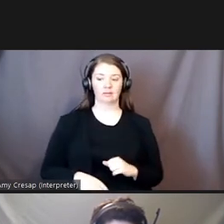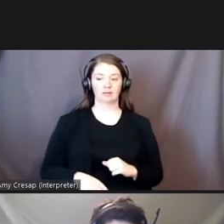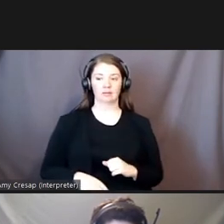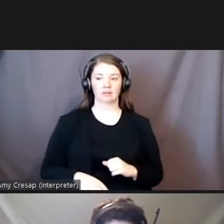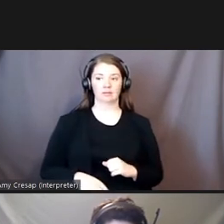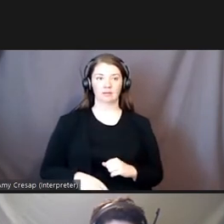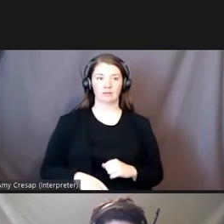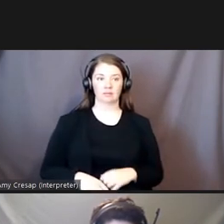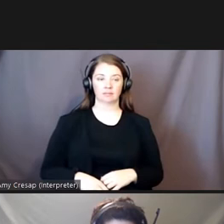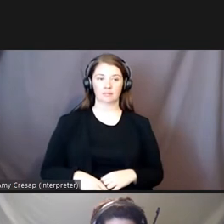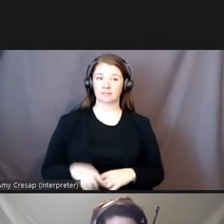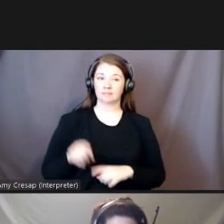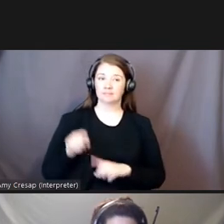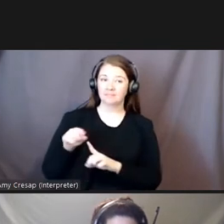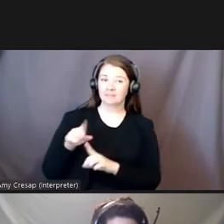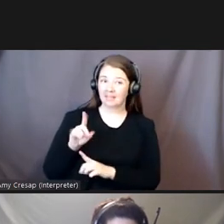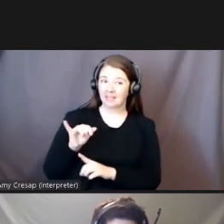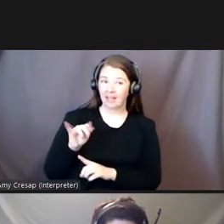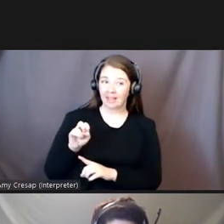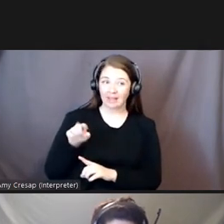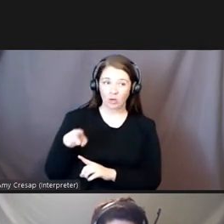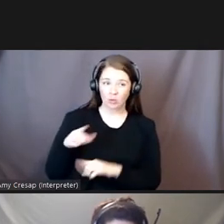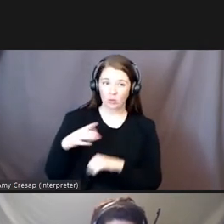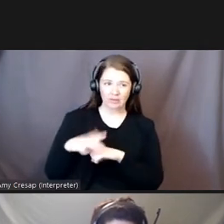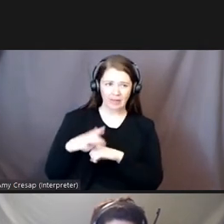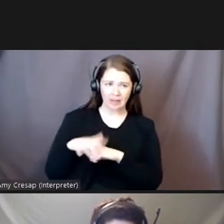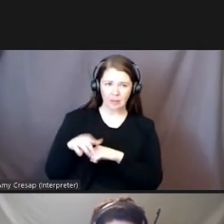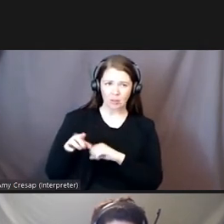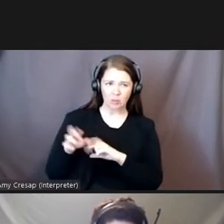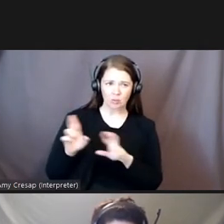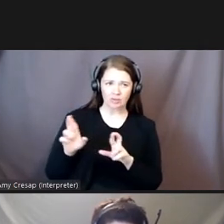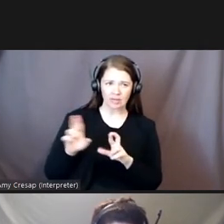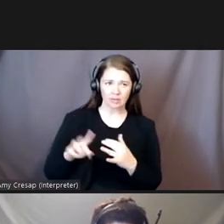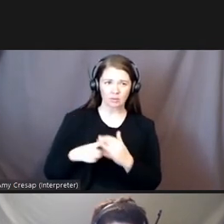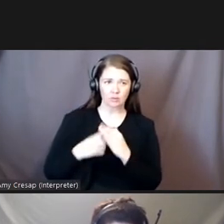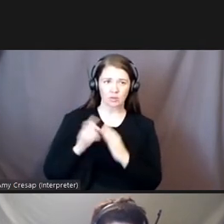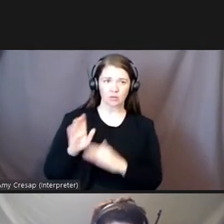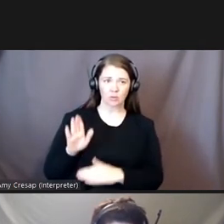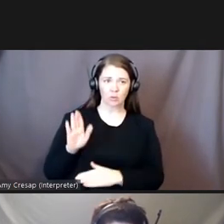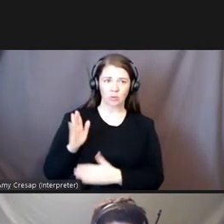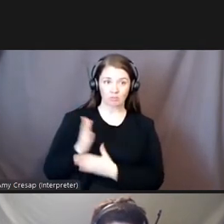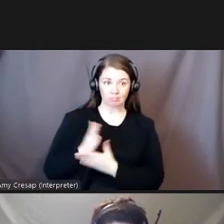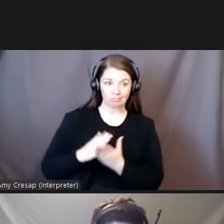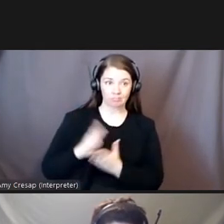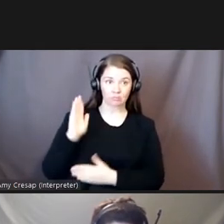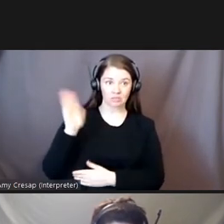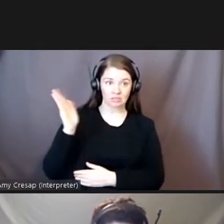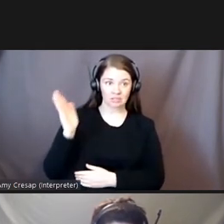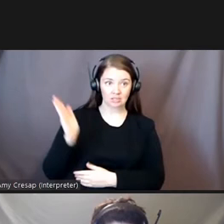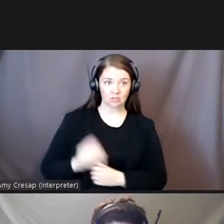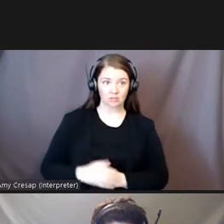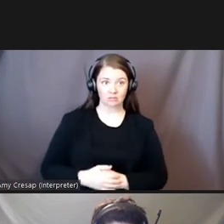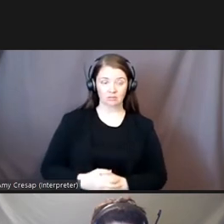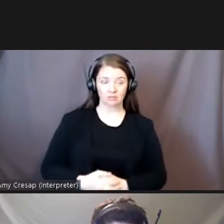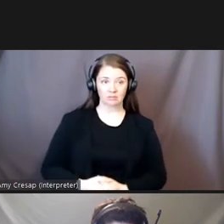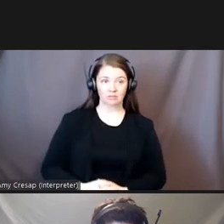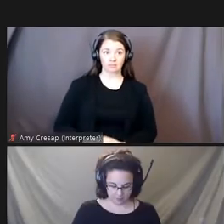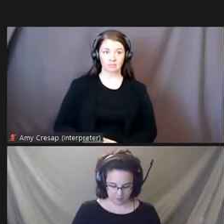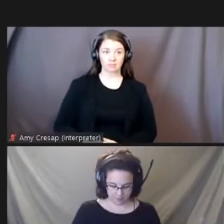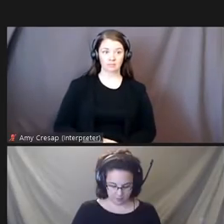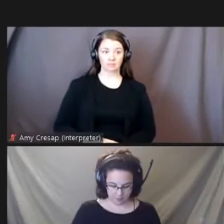would you be available, Diane, to start with your portion of the presentation?